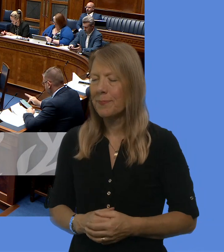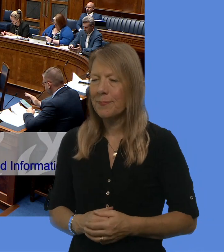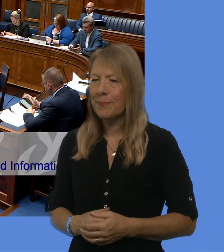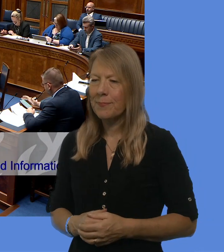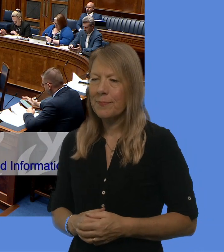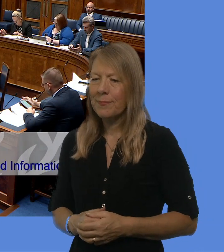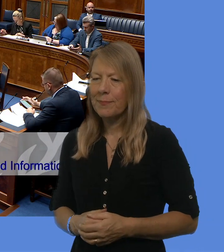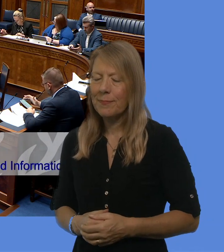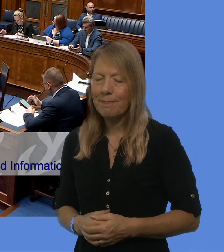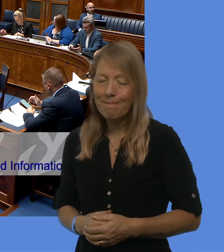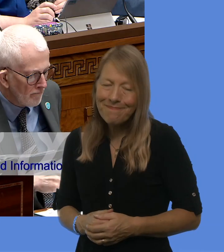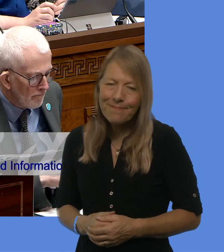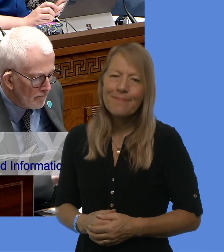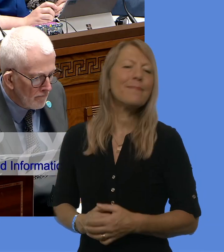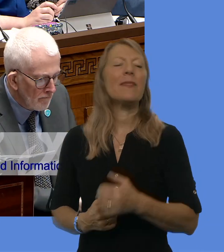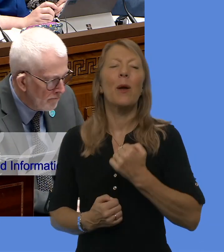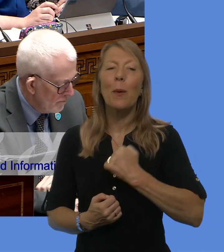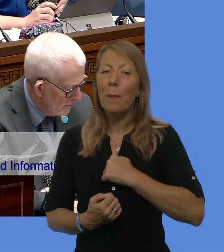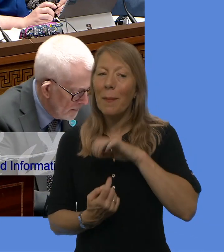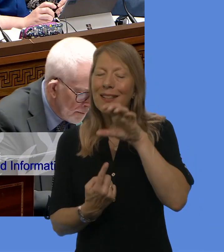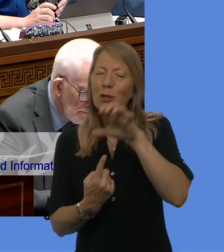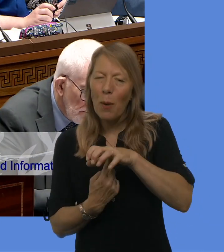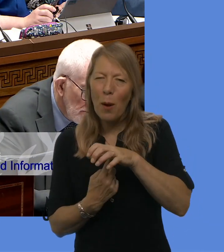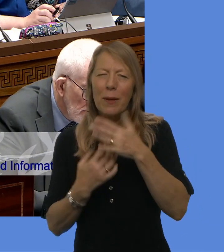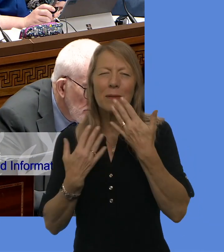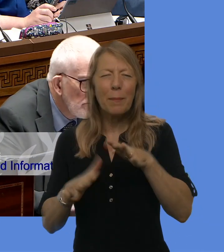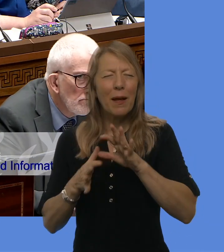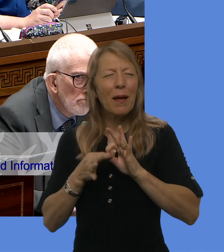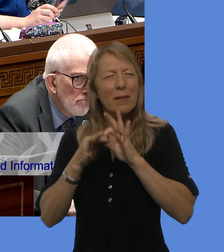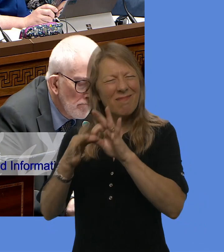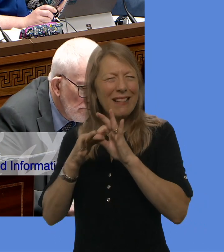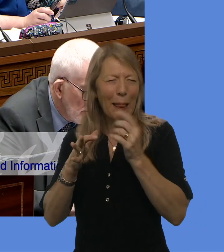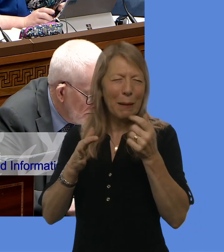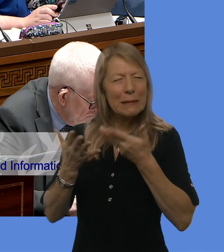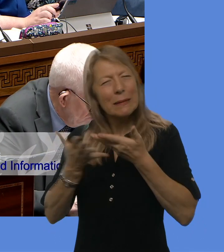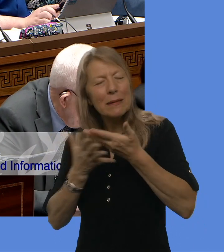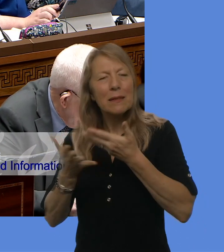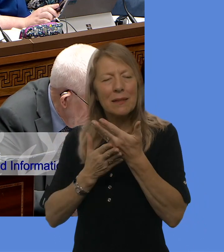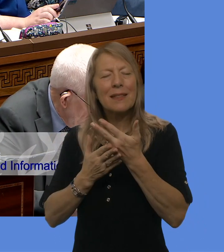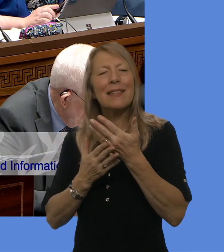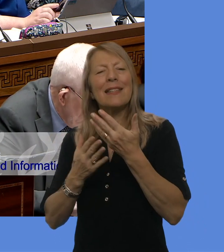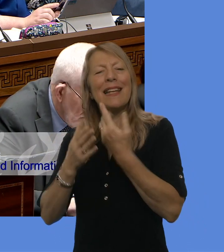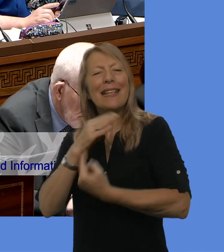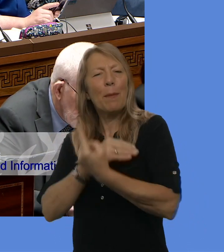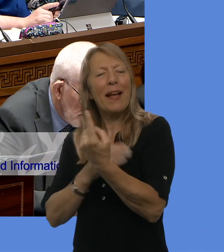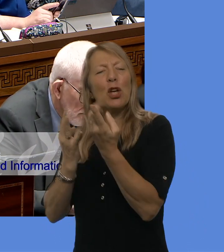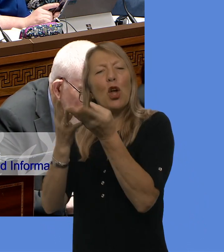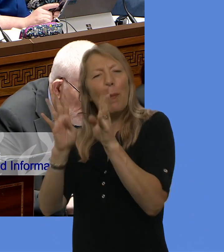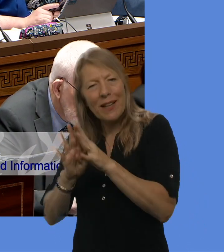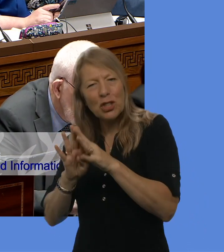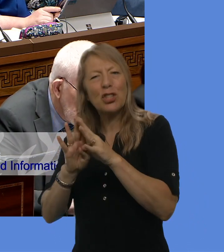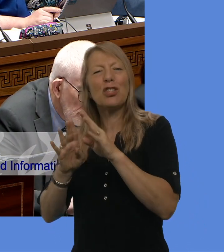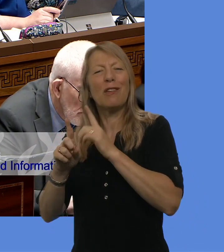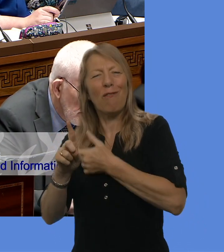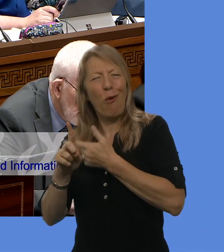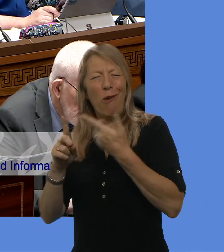My department has had some limited engagement to date with the Independent Commission for Reconciliation and Information Recovery, which was formally established on the 1st